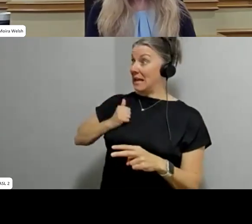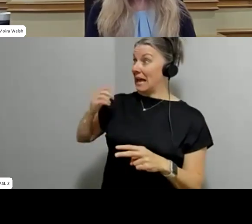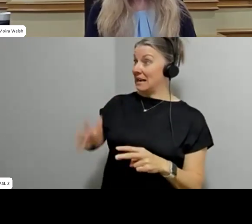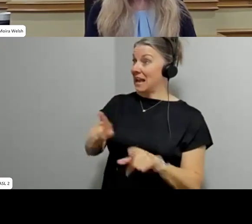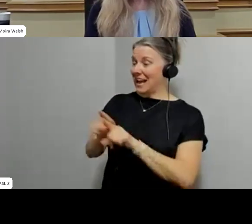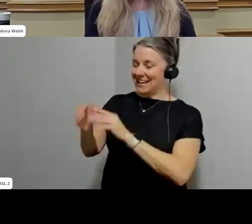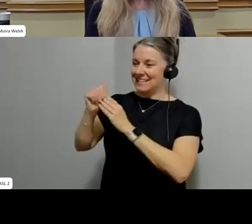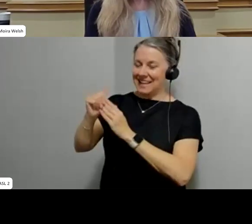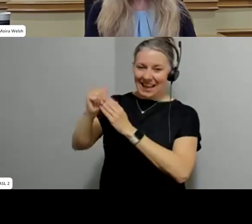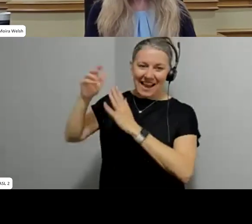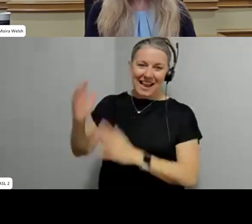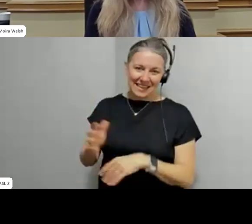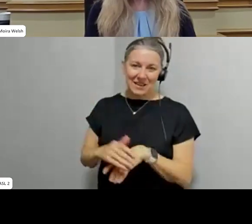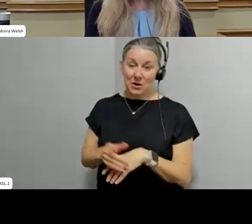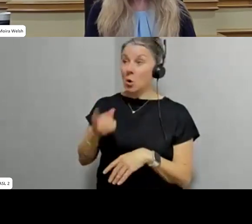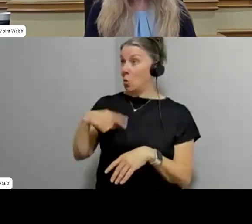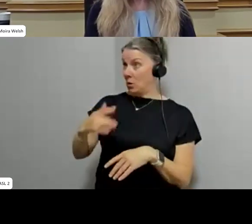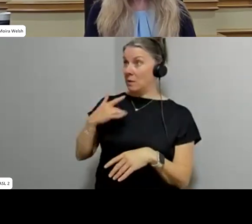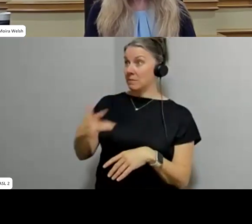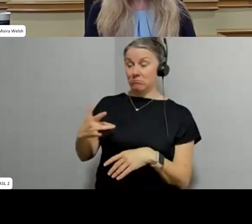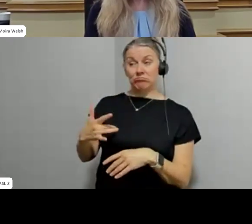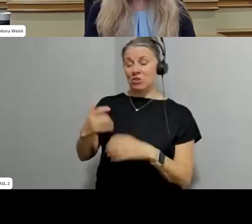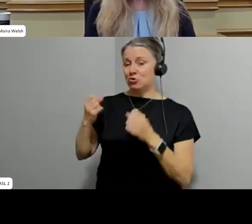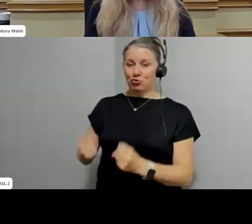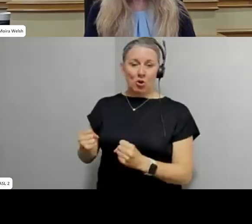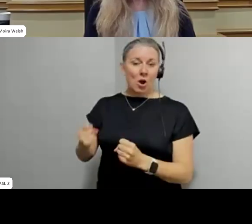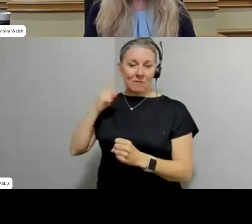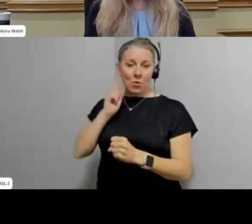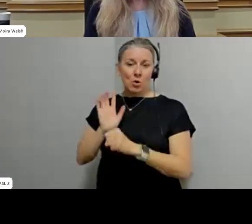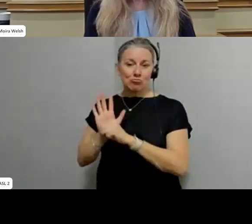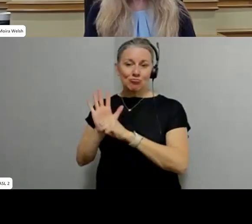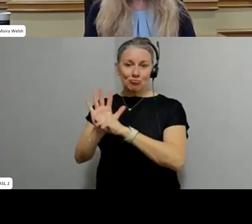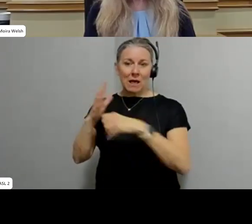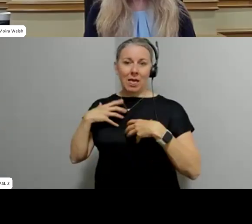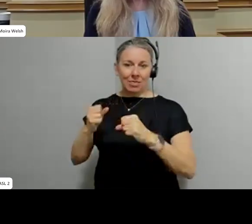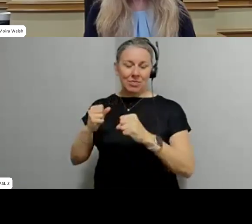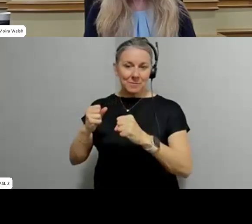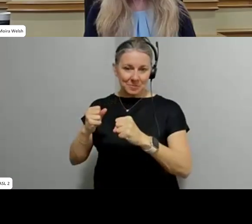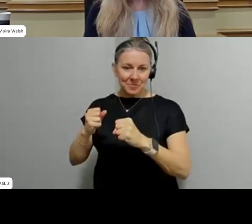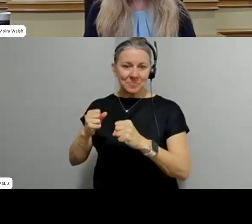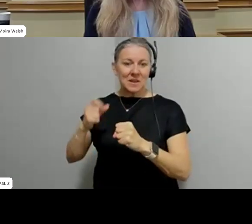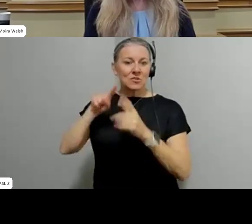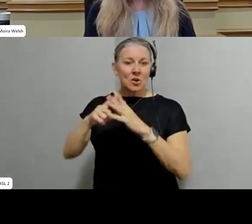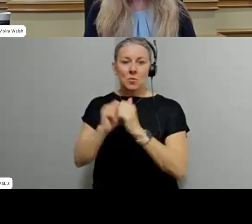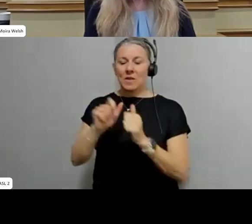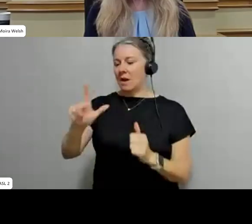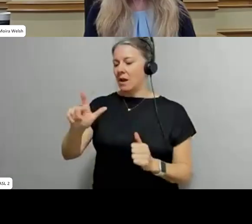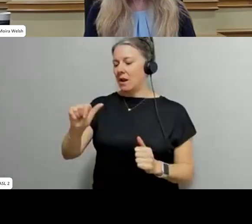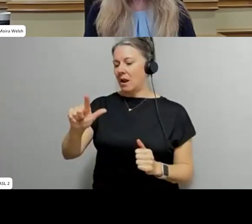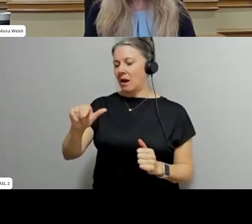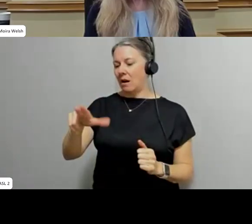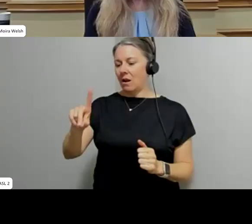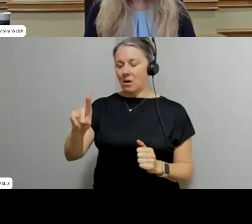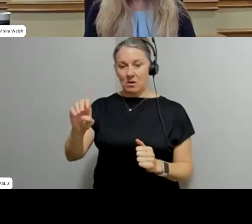had a long history in health promotion, starting with the Lalonde Report in 1974. It was groundbreaking, which made Canada the first